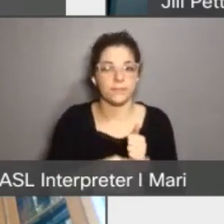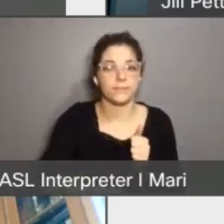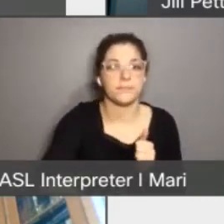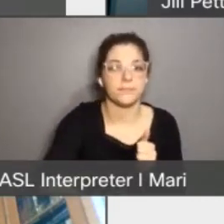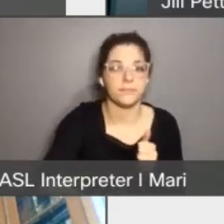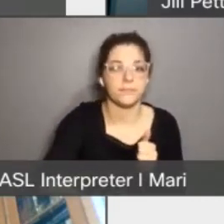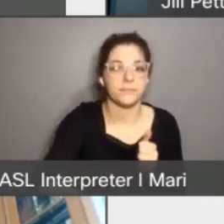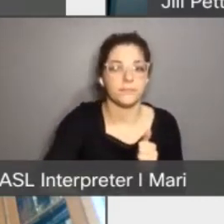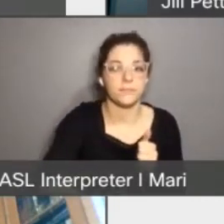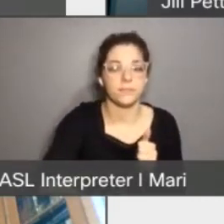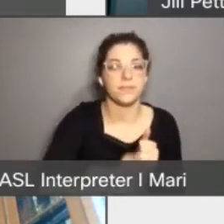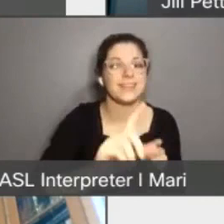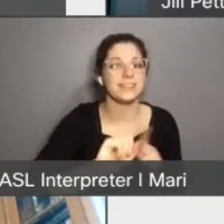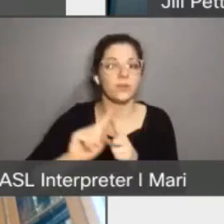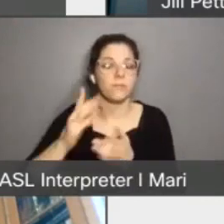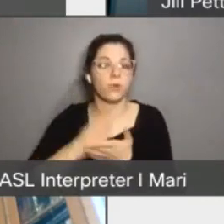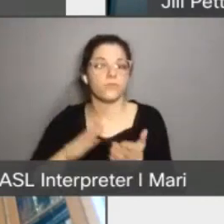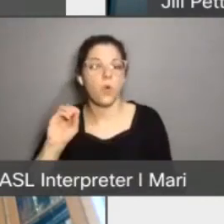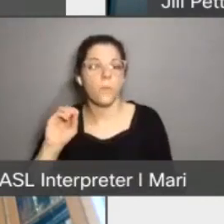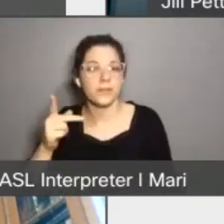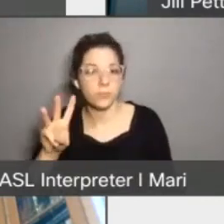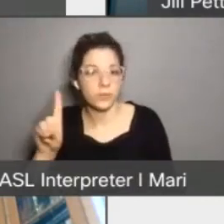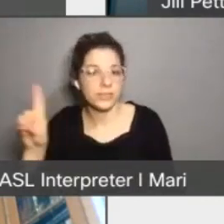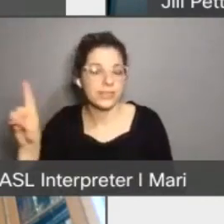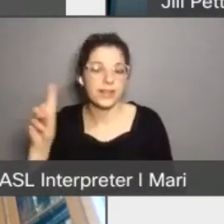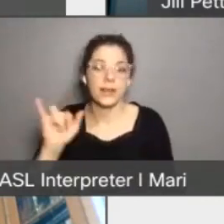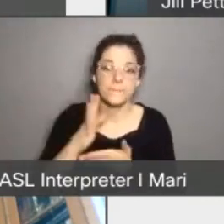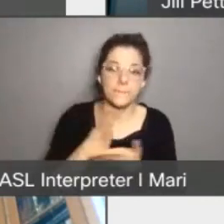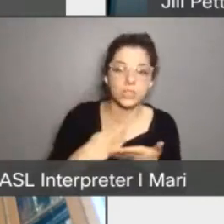different aspects of OPWDD for things like budgets and things like that,